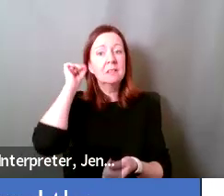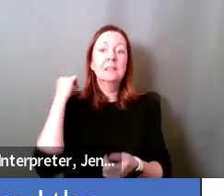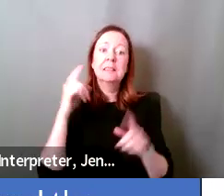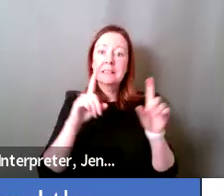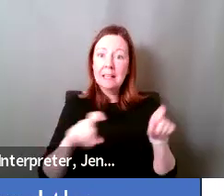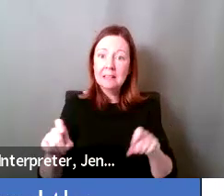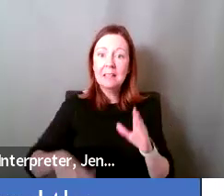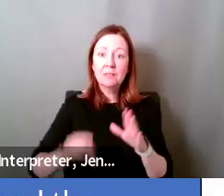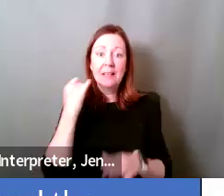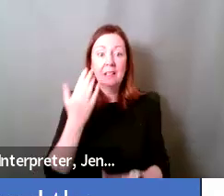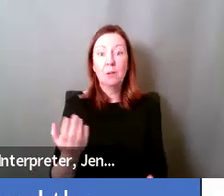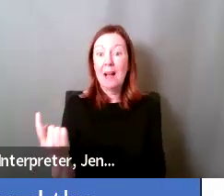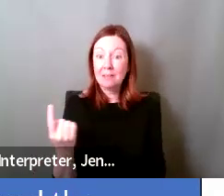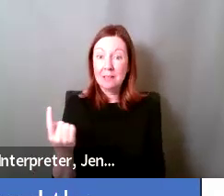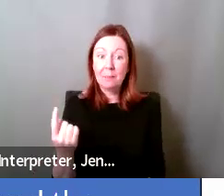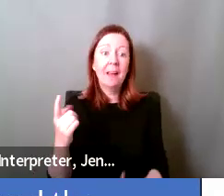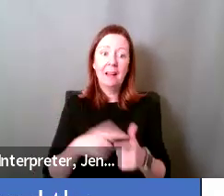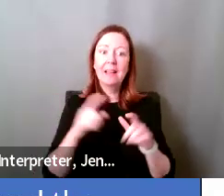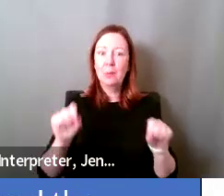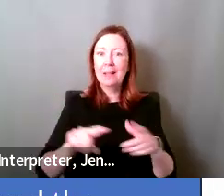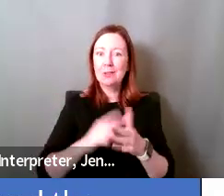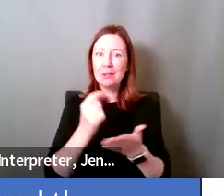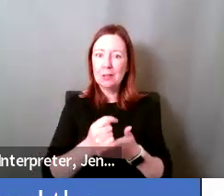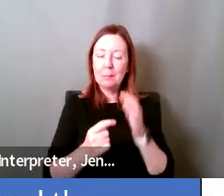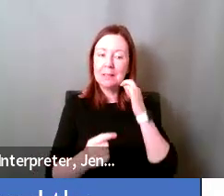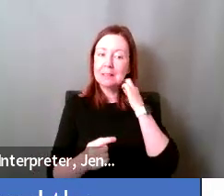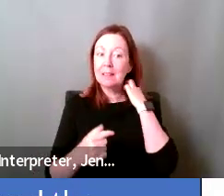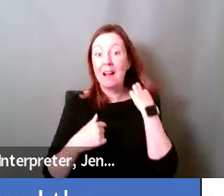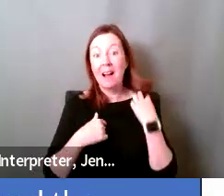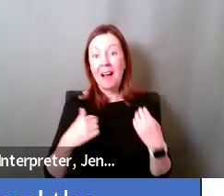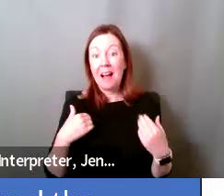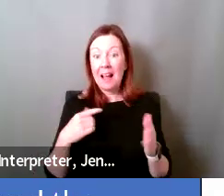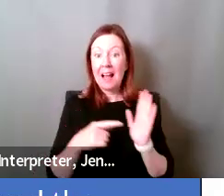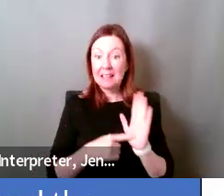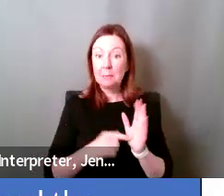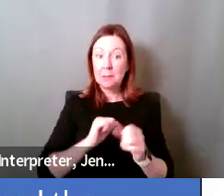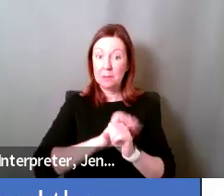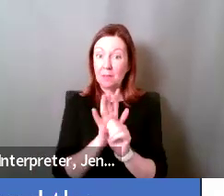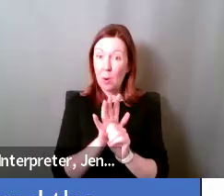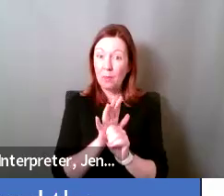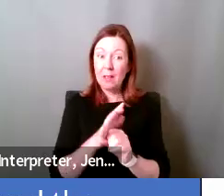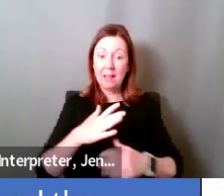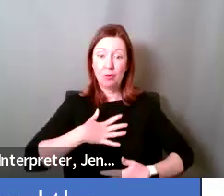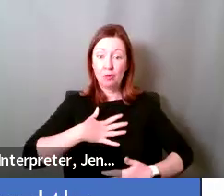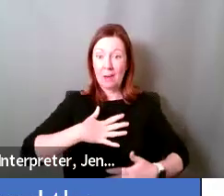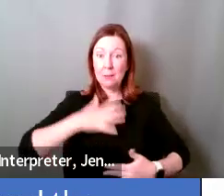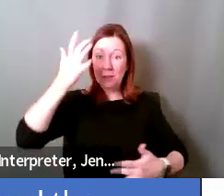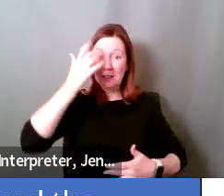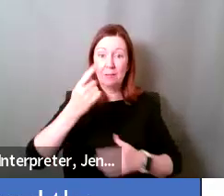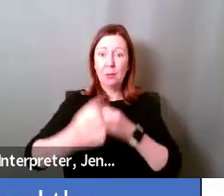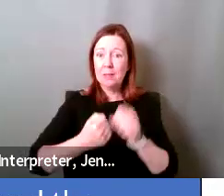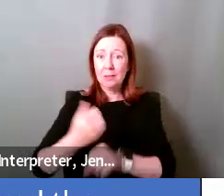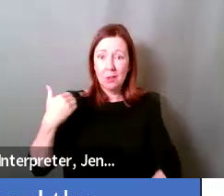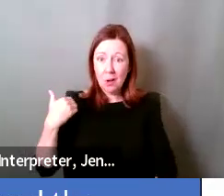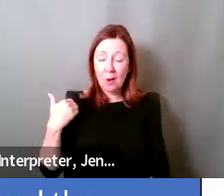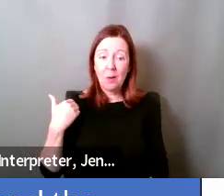test, find out if you have something, and you can start treatment. I had symptoms of COVID or respiratory illness a couple of years